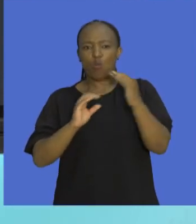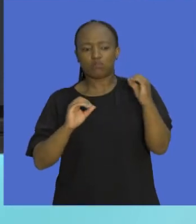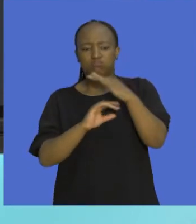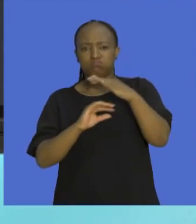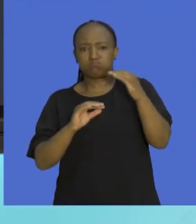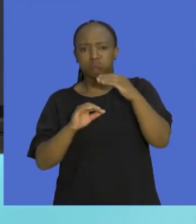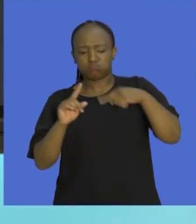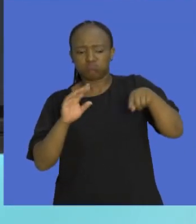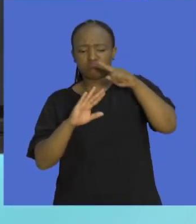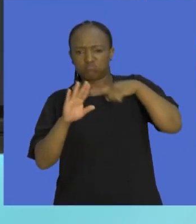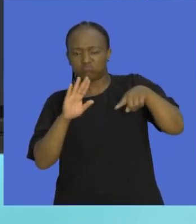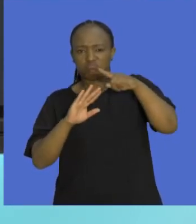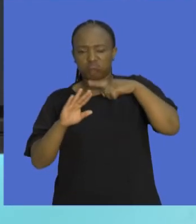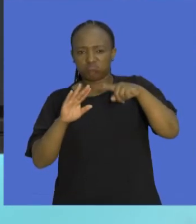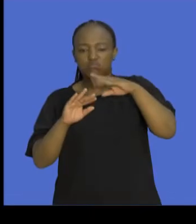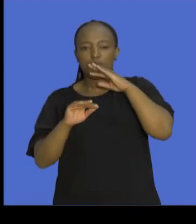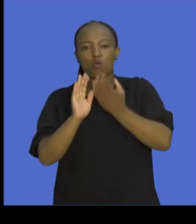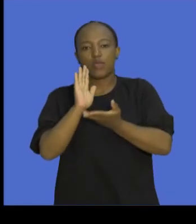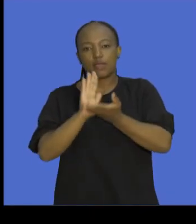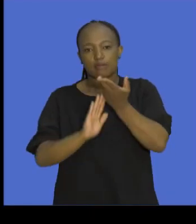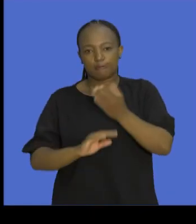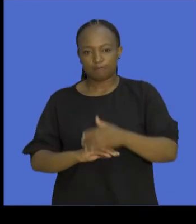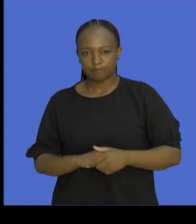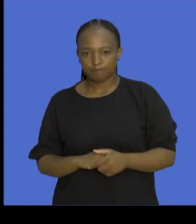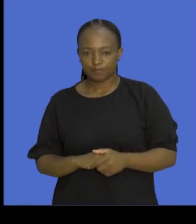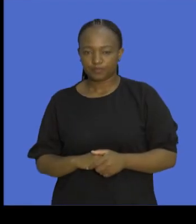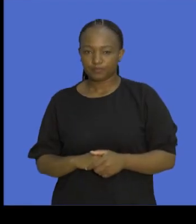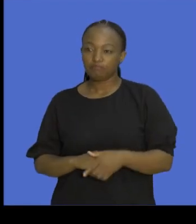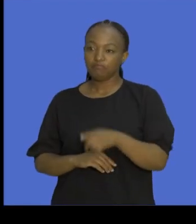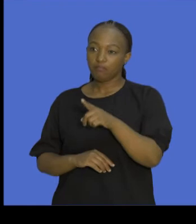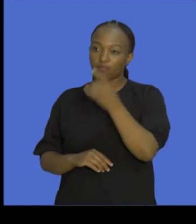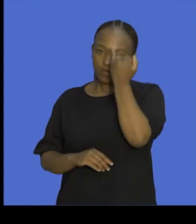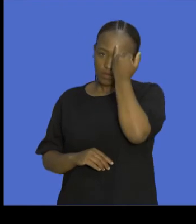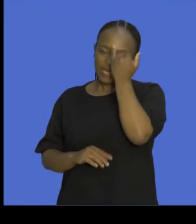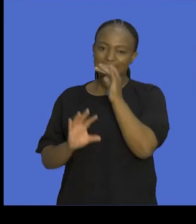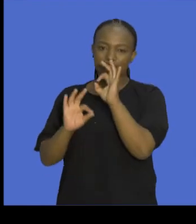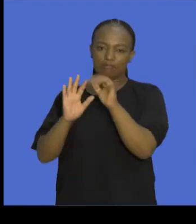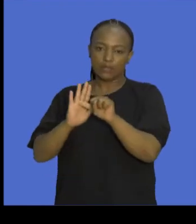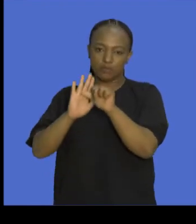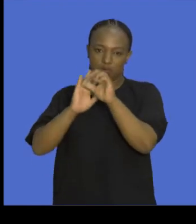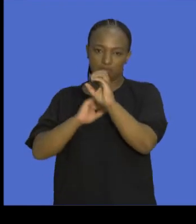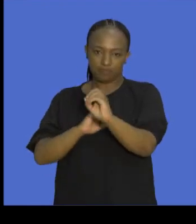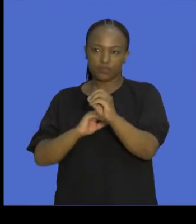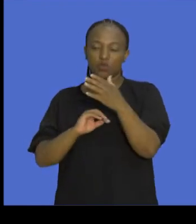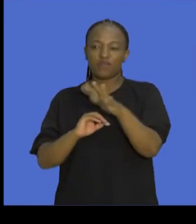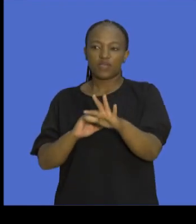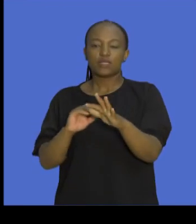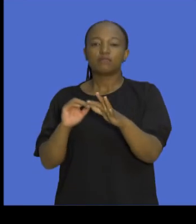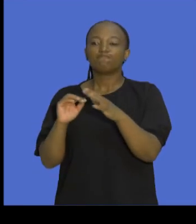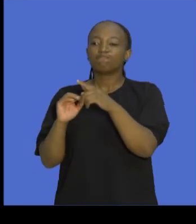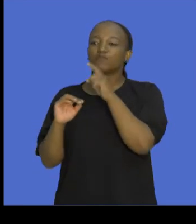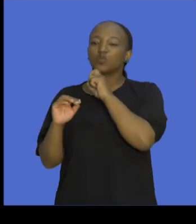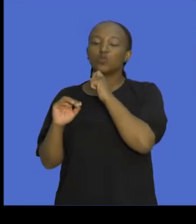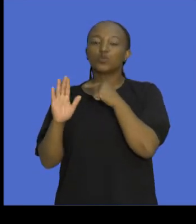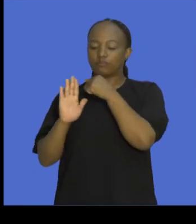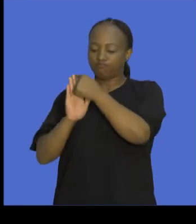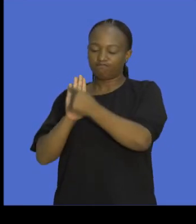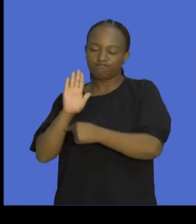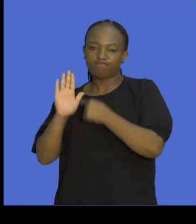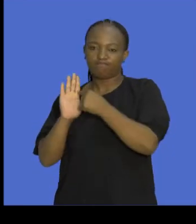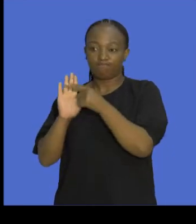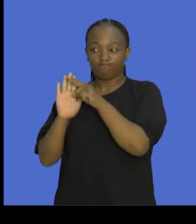in parallel. Right. So that was the main idea in as far as this one. So that's the circuit that we used, okay?